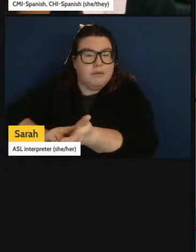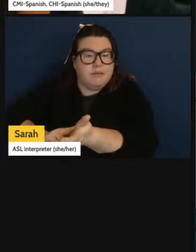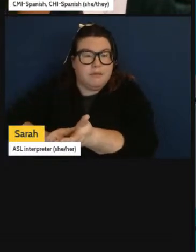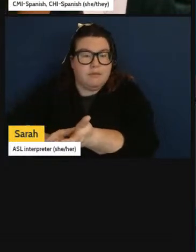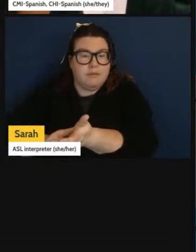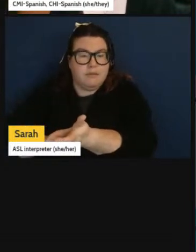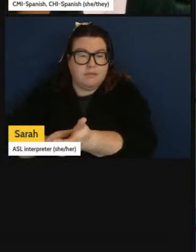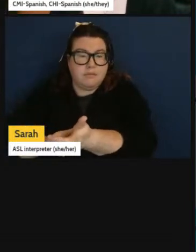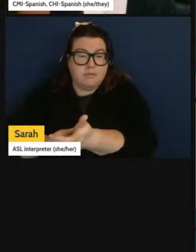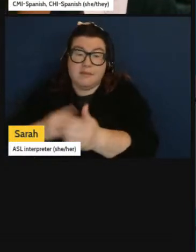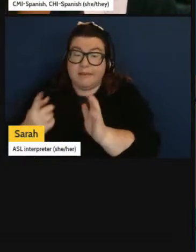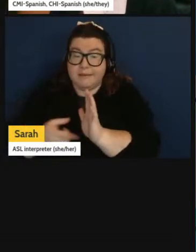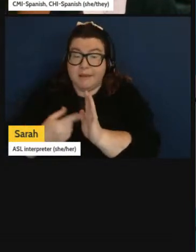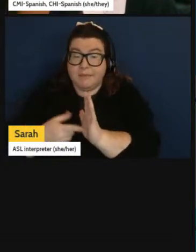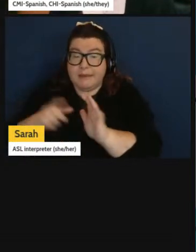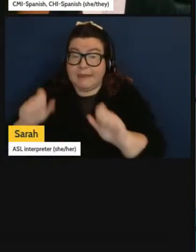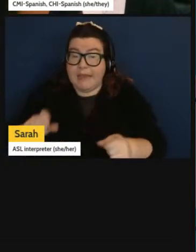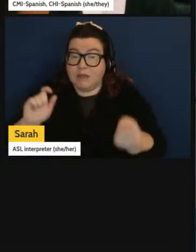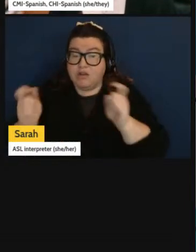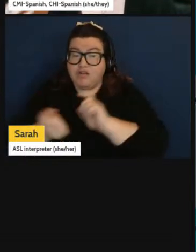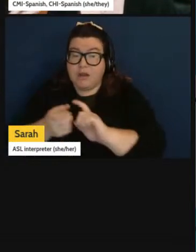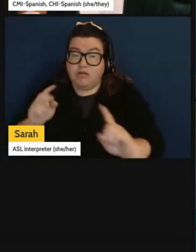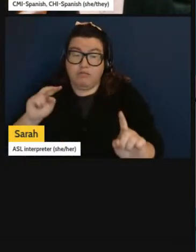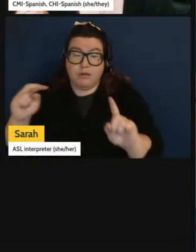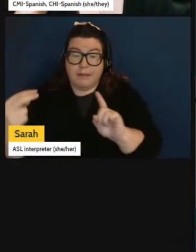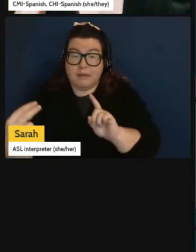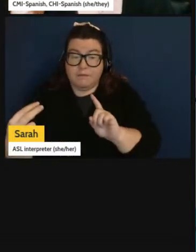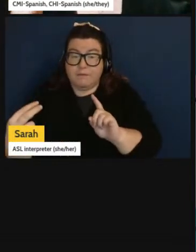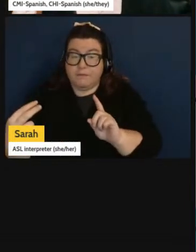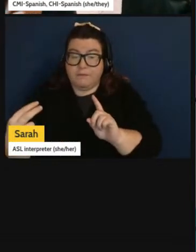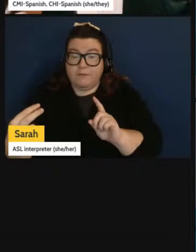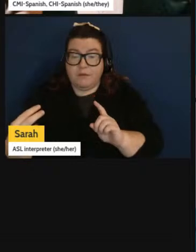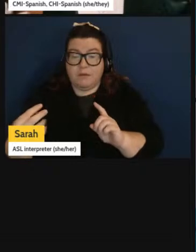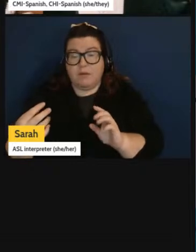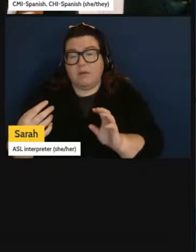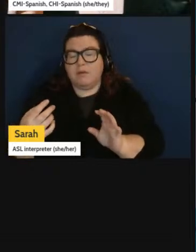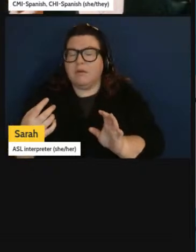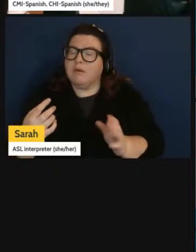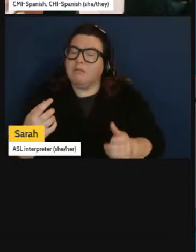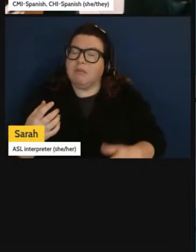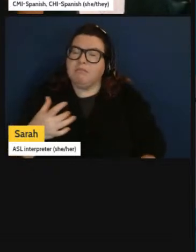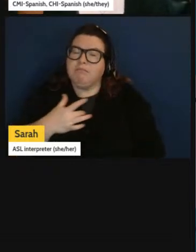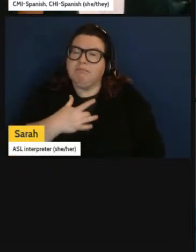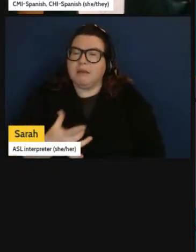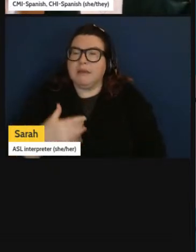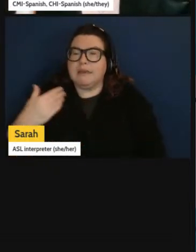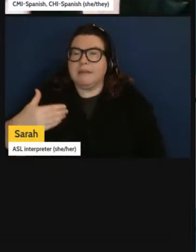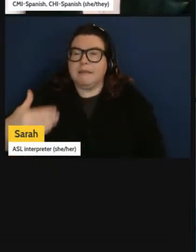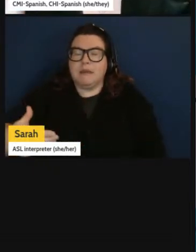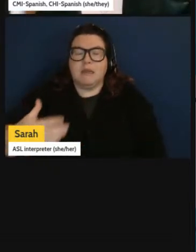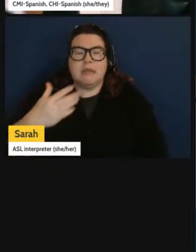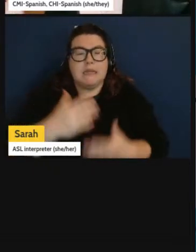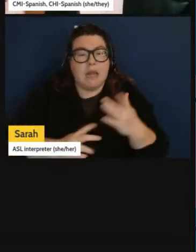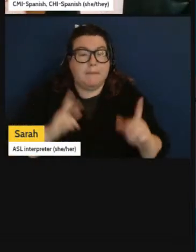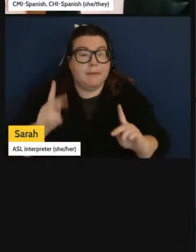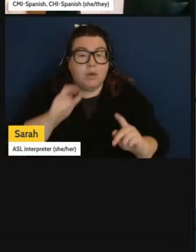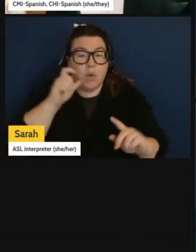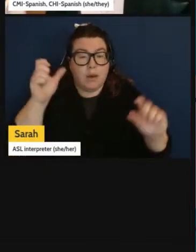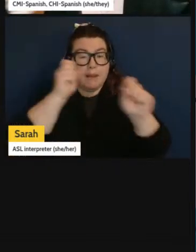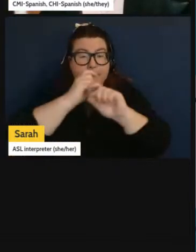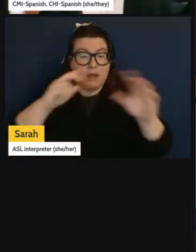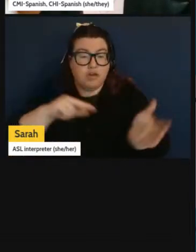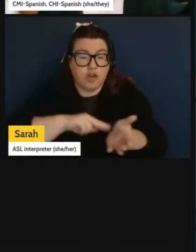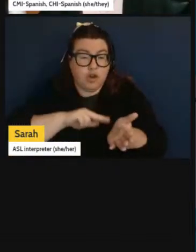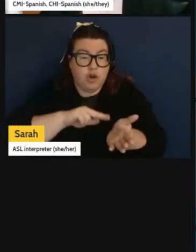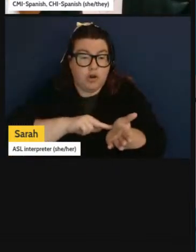That can sometimes change our perceptions. However, a lot of times, yeah, some people don't imagine the nurse